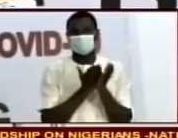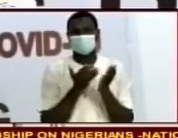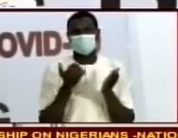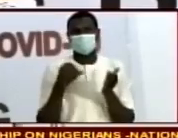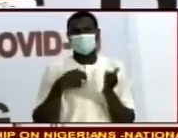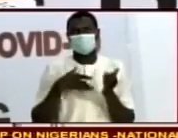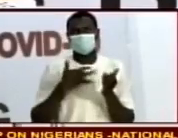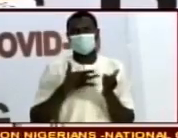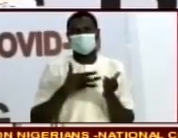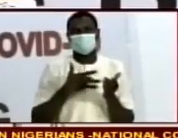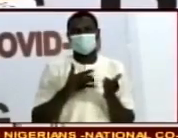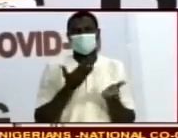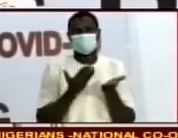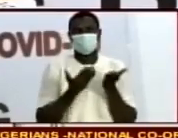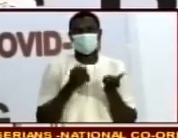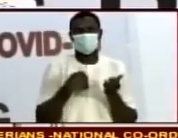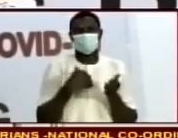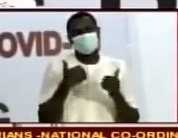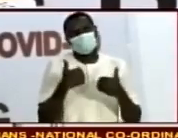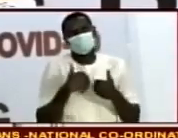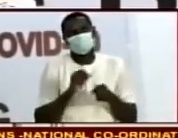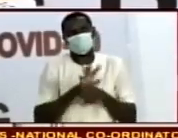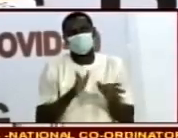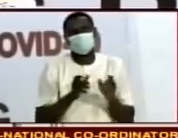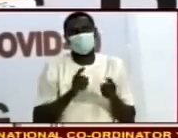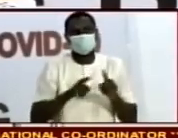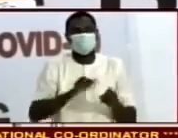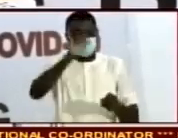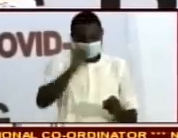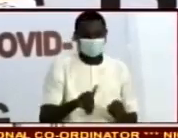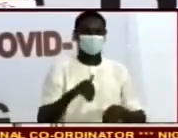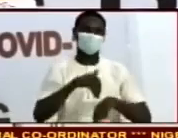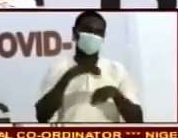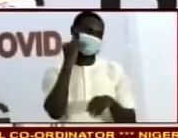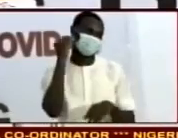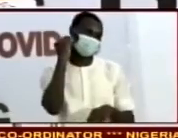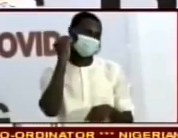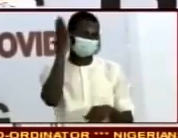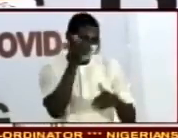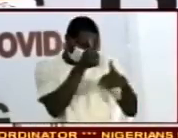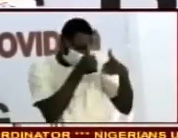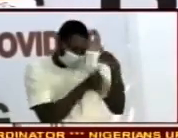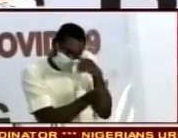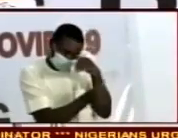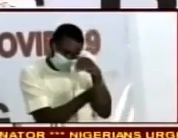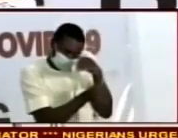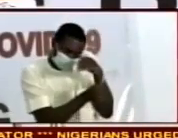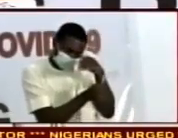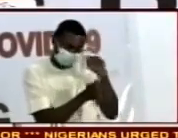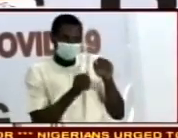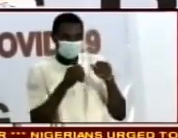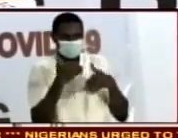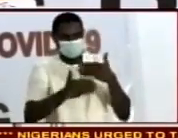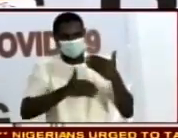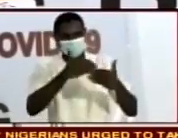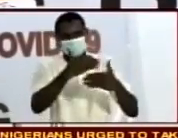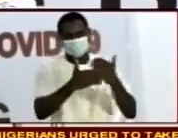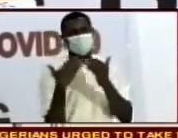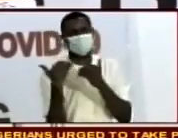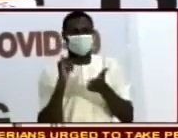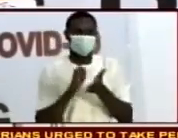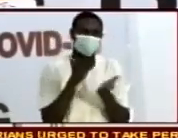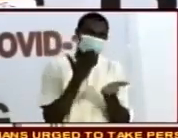or in fact they have even been diagnosed. But instead of presenting themselves for treatment, they go into hiding. And they hope somehow,